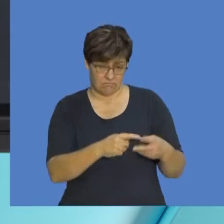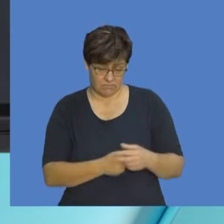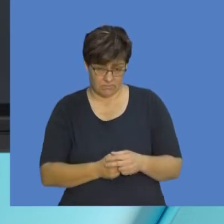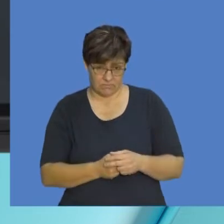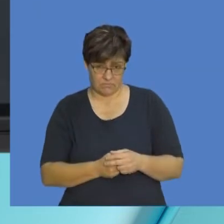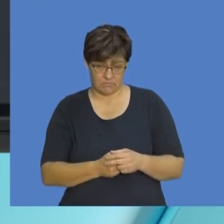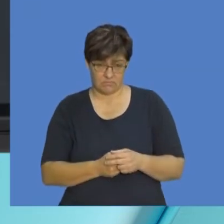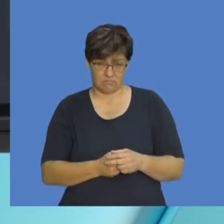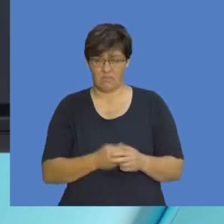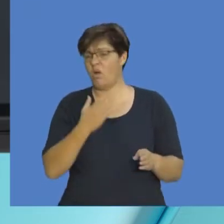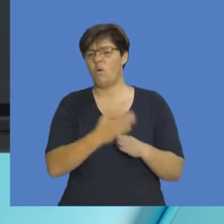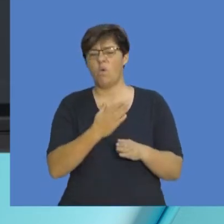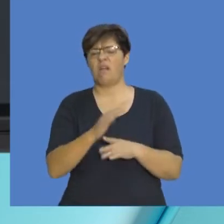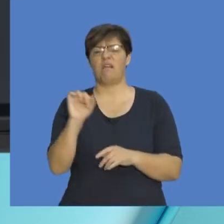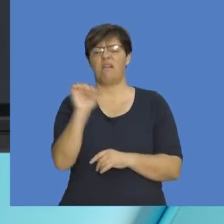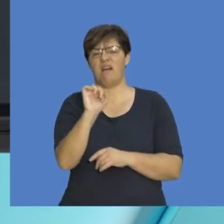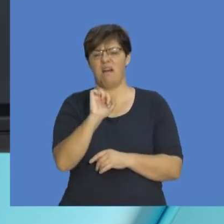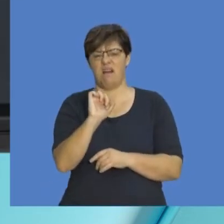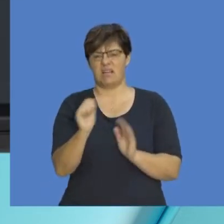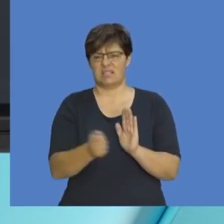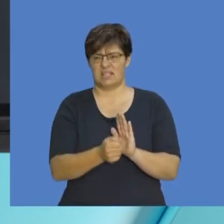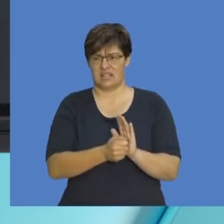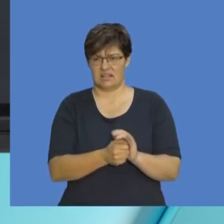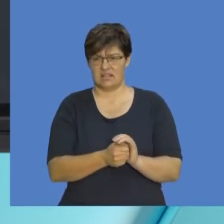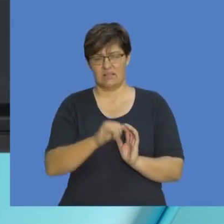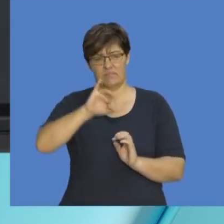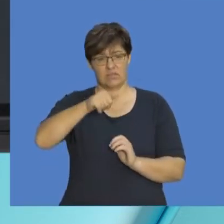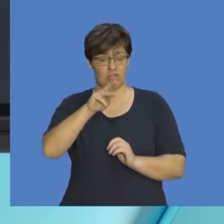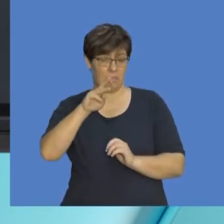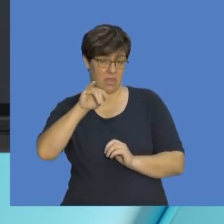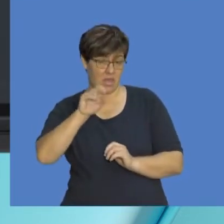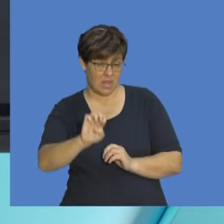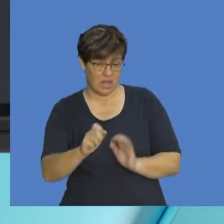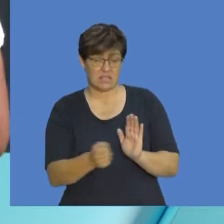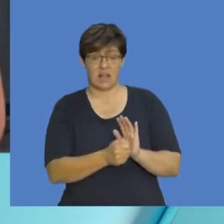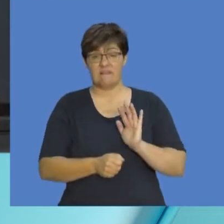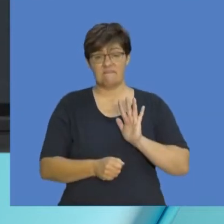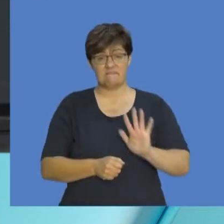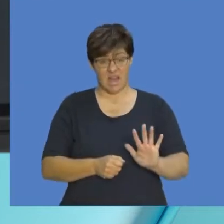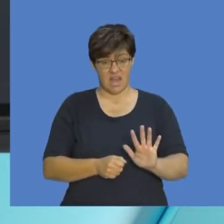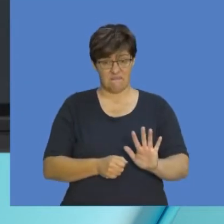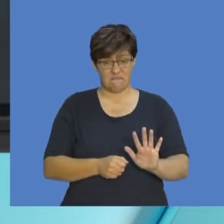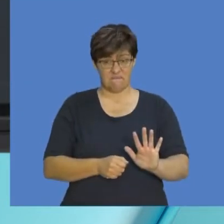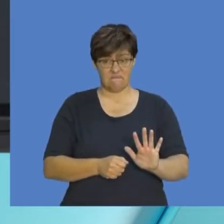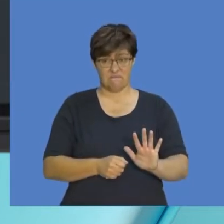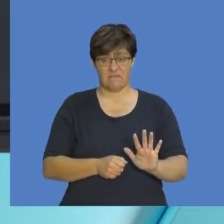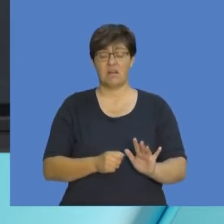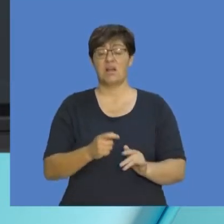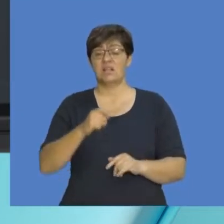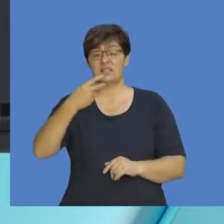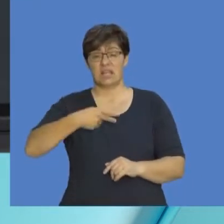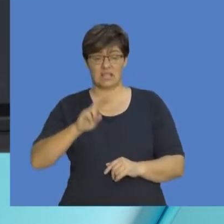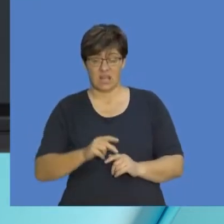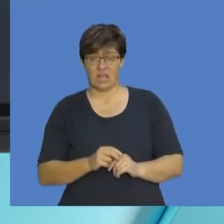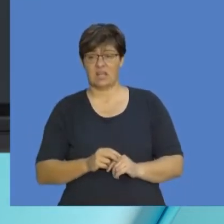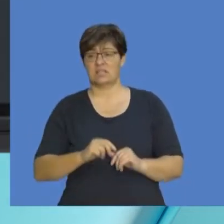work for a dealership, they sell car. Jamie sold 5 cars on day 1. Day 2 he sold